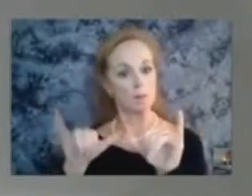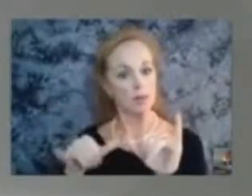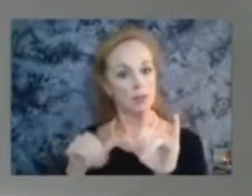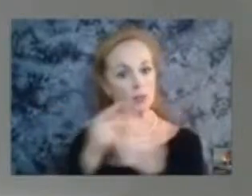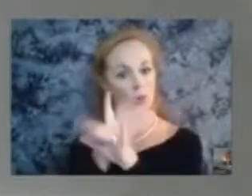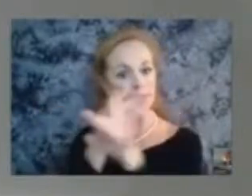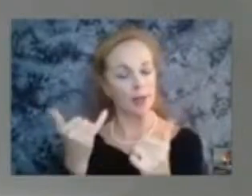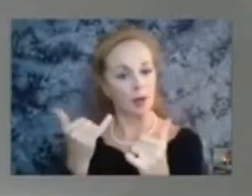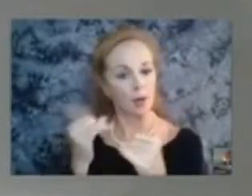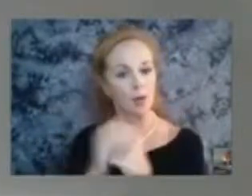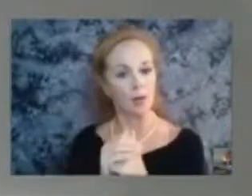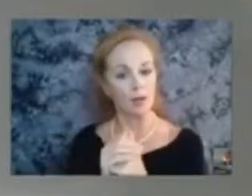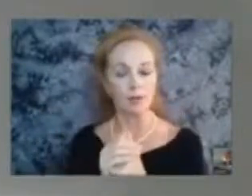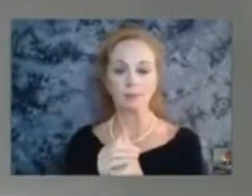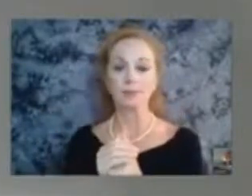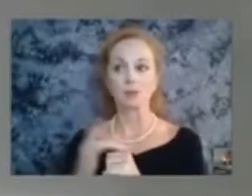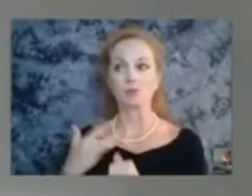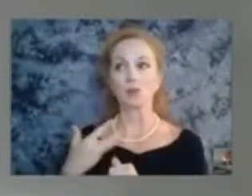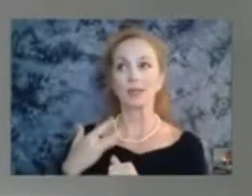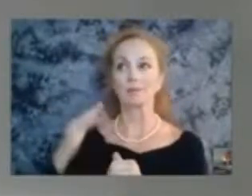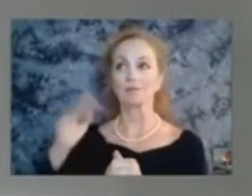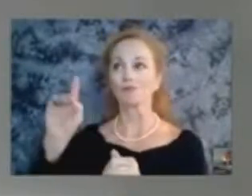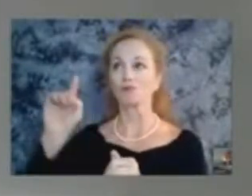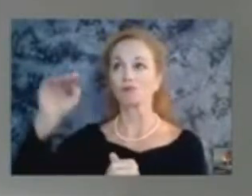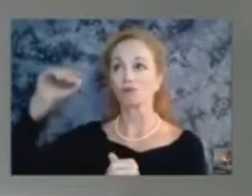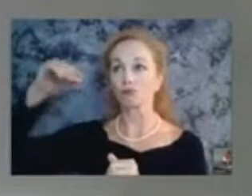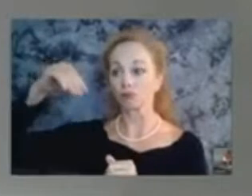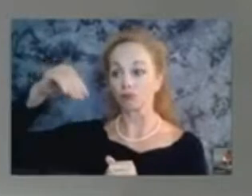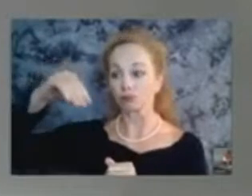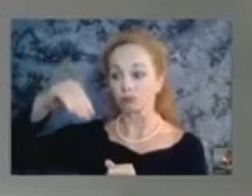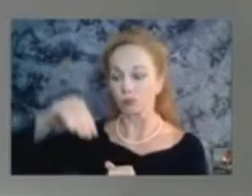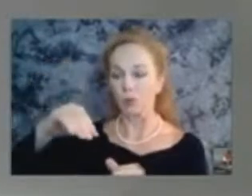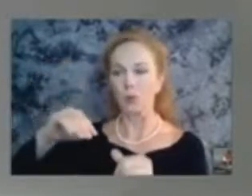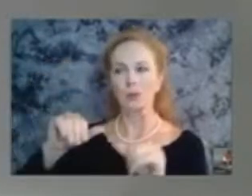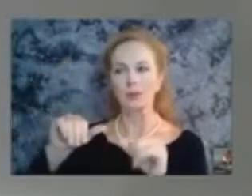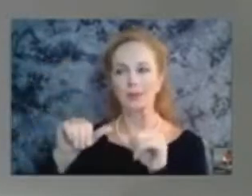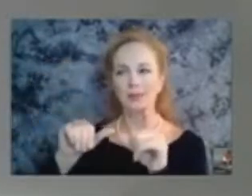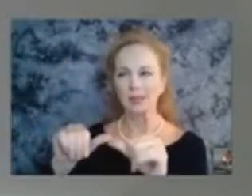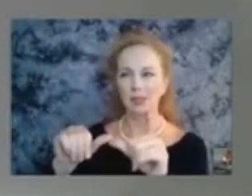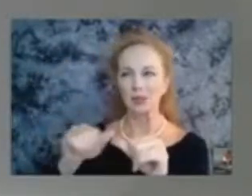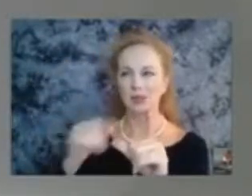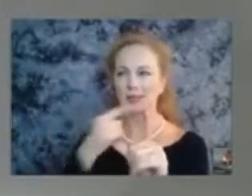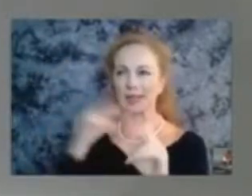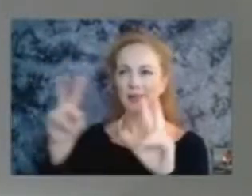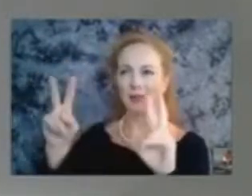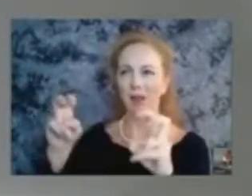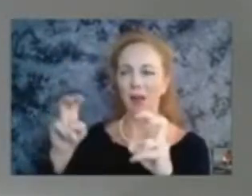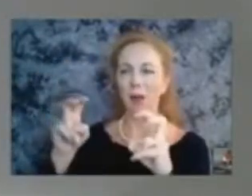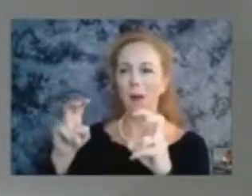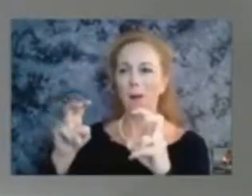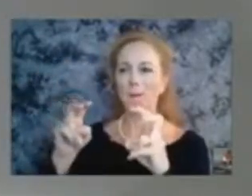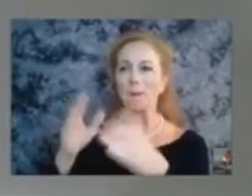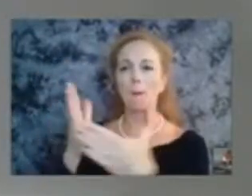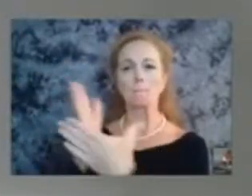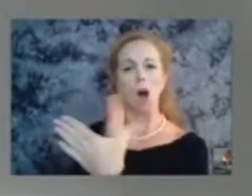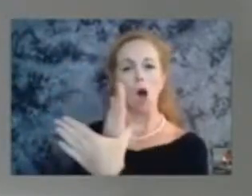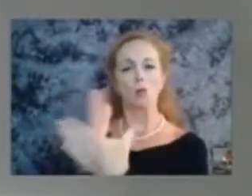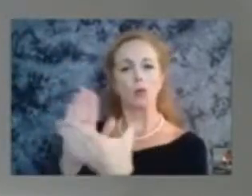the trending down, we're still characterizing those as moderate community spread.